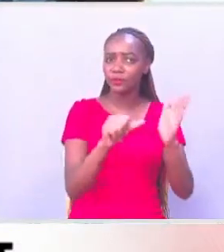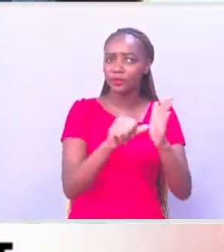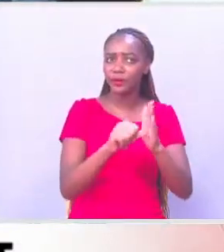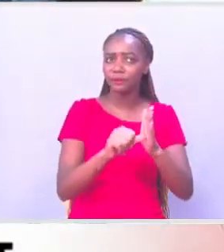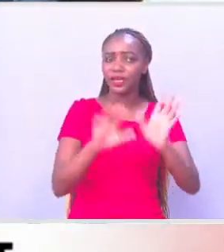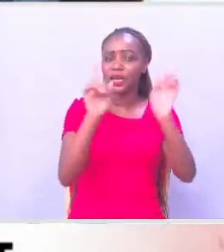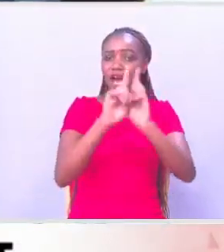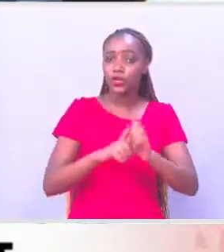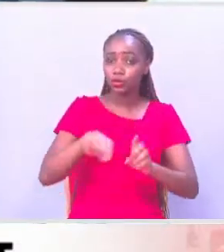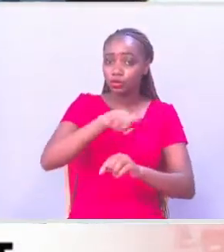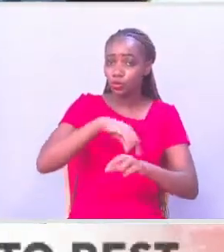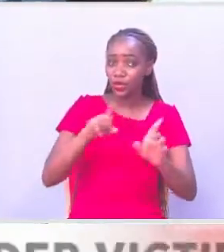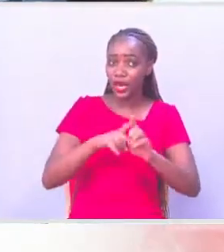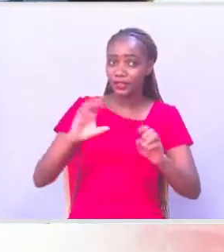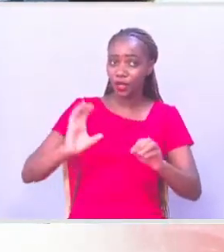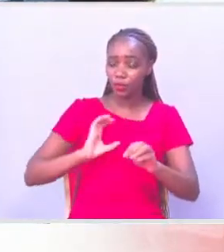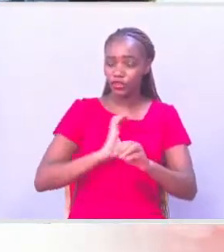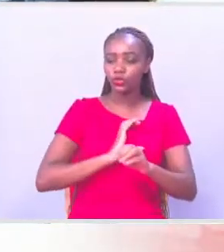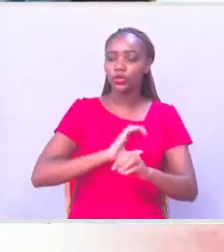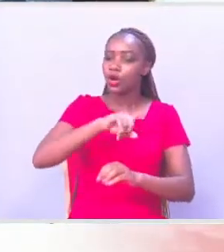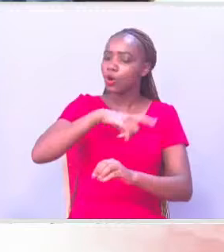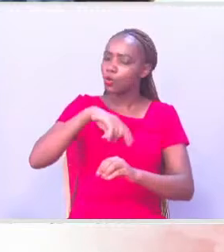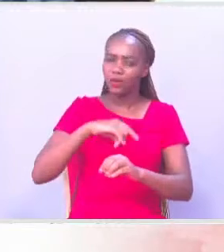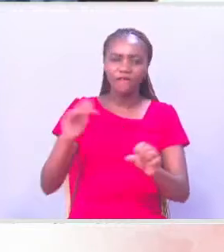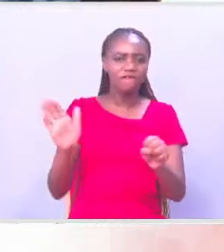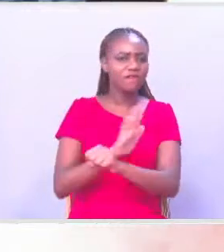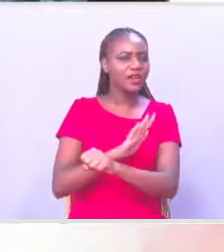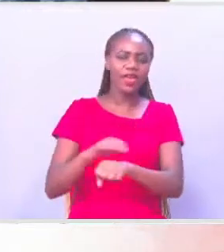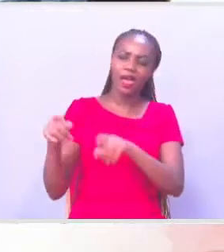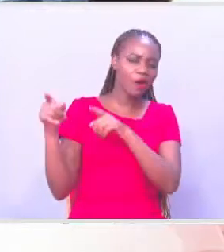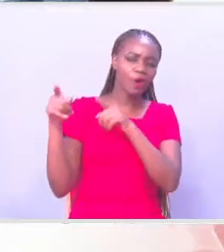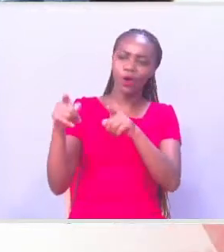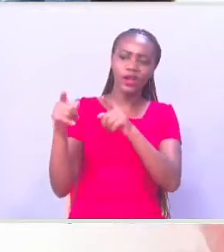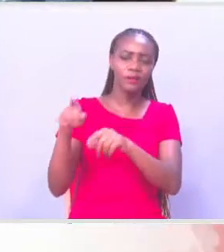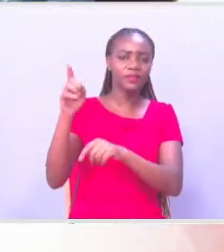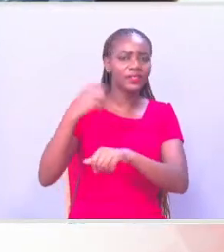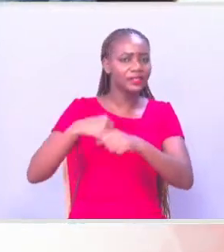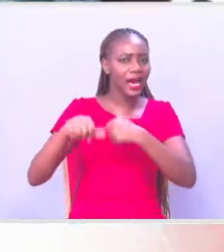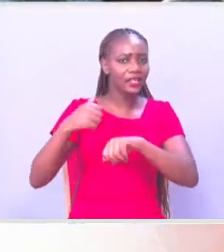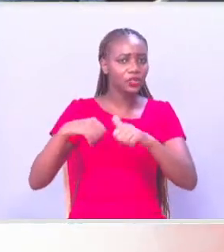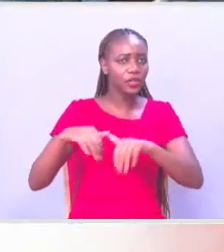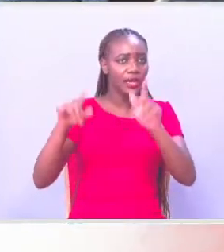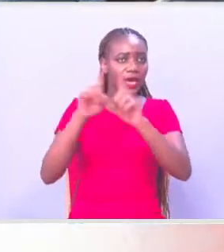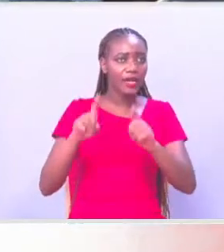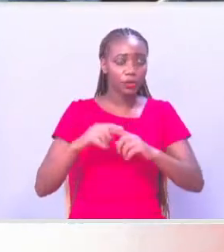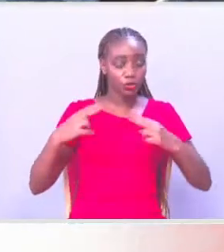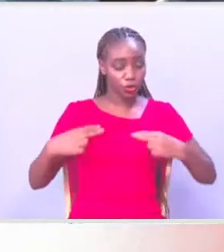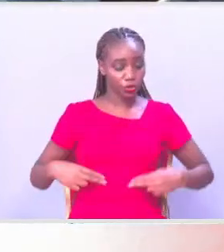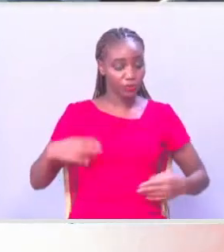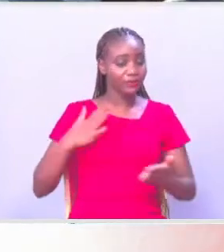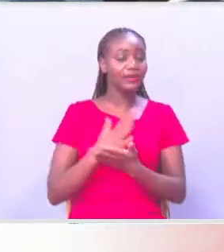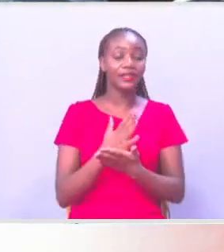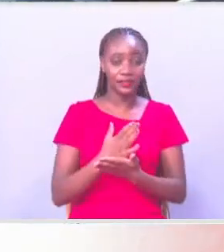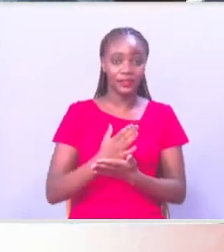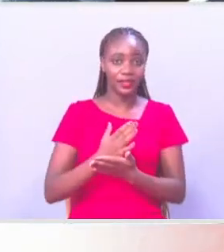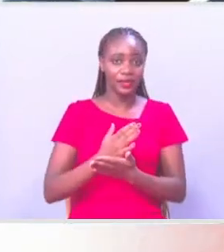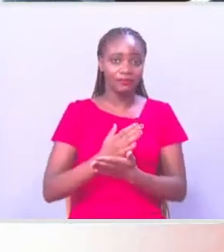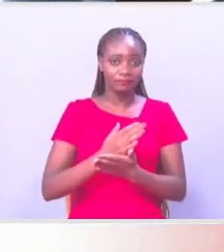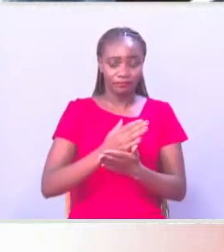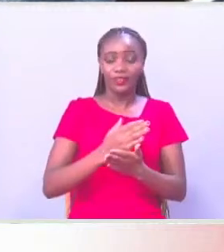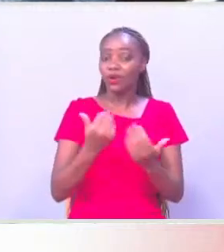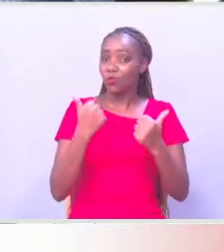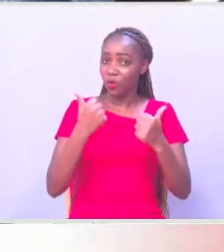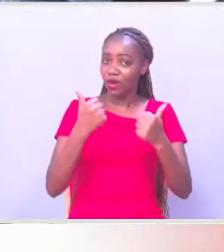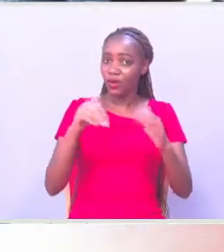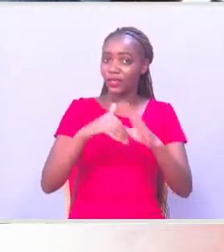a commission, we highly condemn this action, and human rights are enshrined in our constitution, and therefore it is the